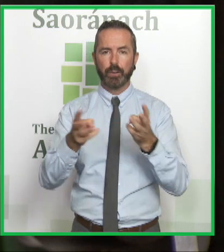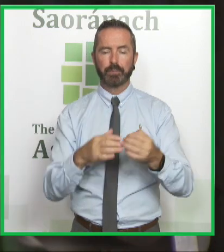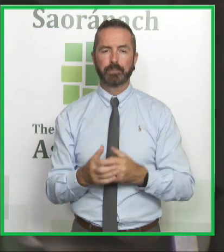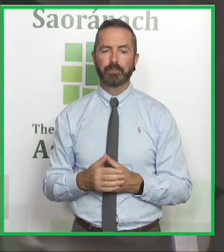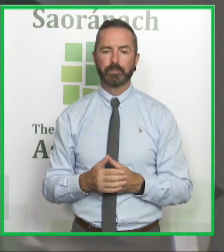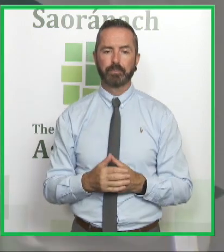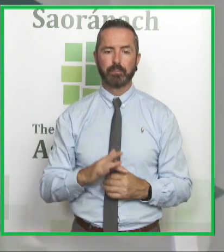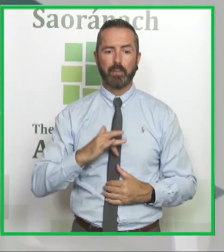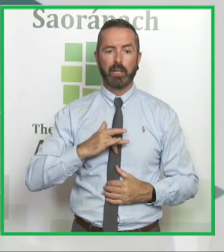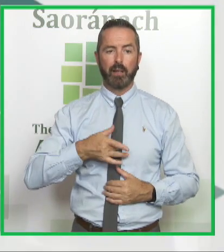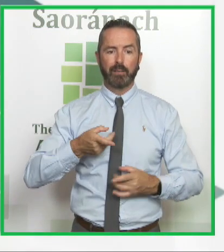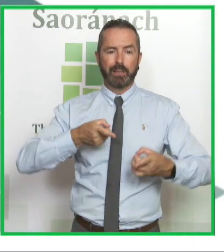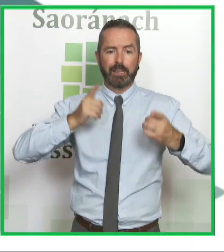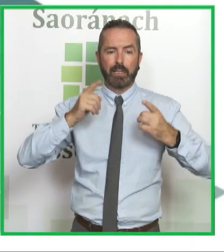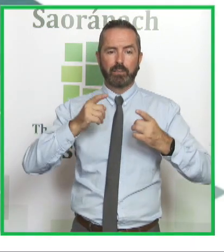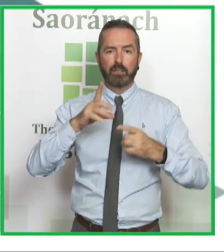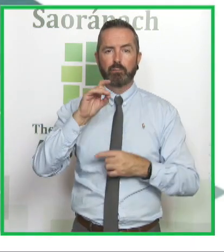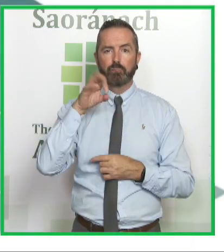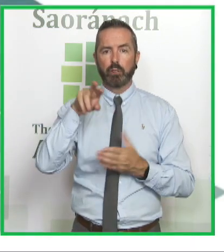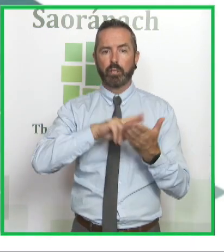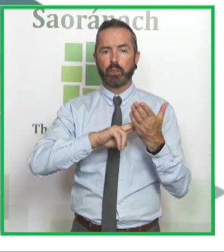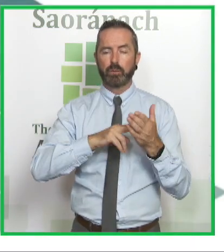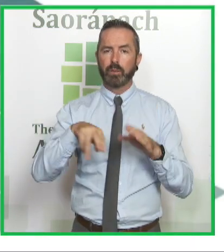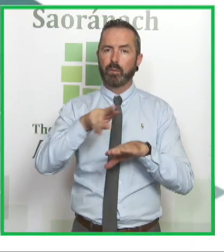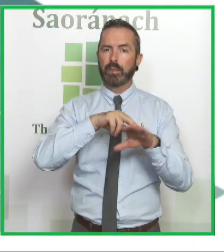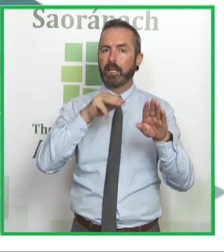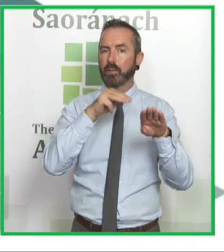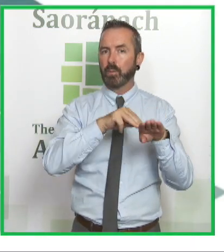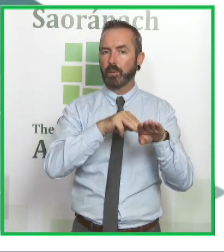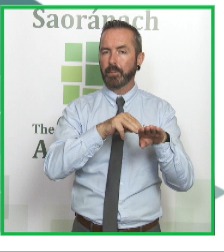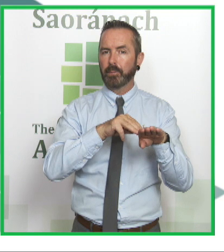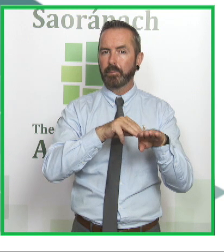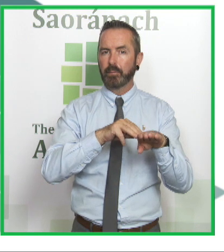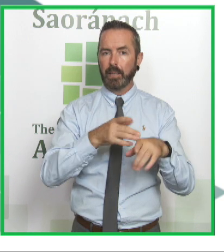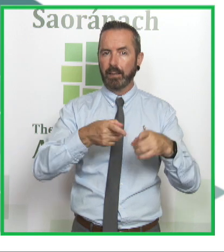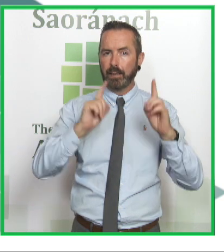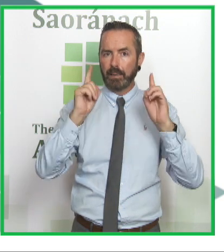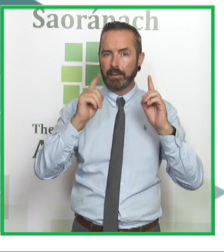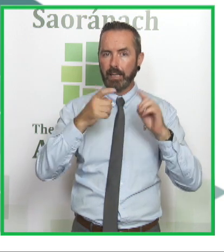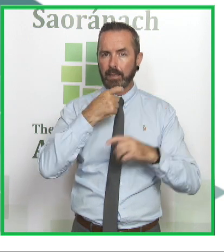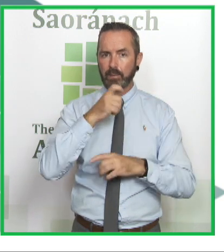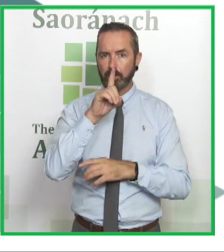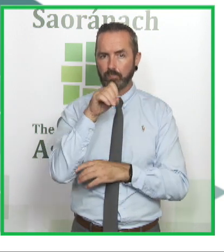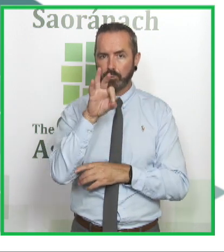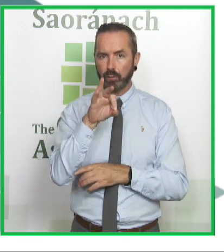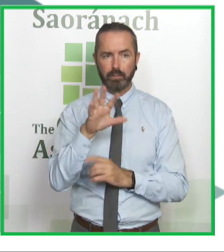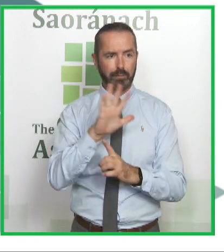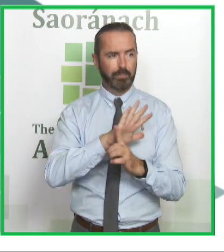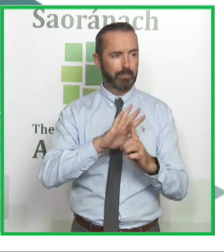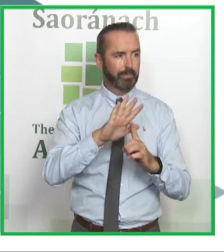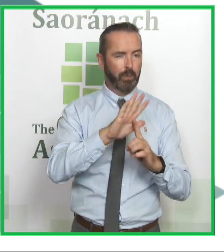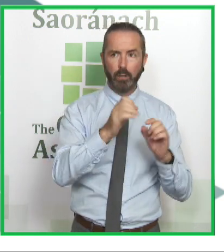Harmful drug use is a national problem. While harmful drugs can be present amongst any of our family and friends and